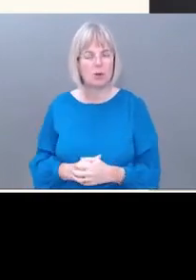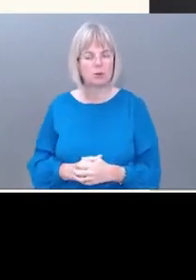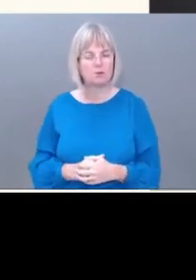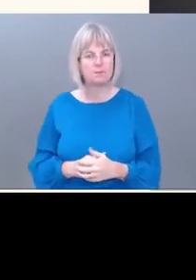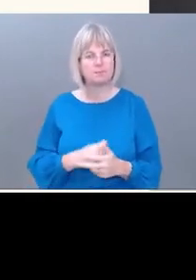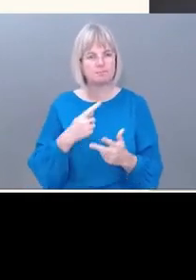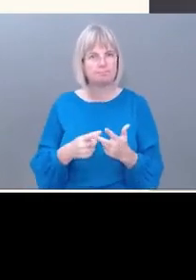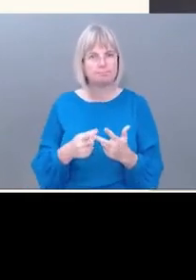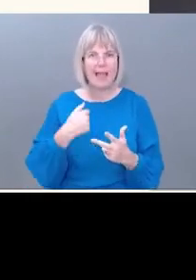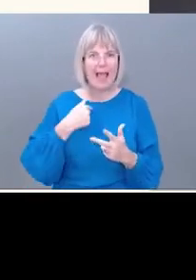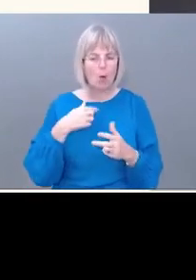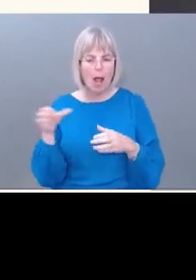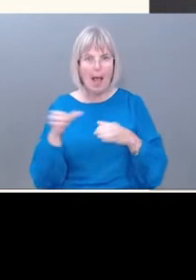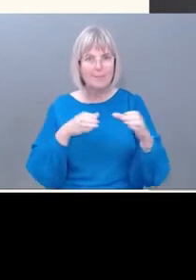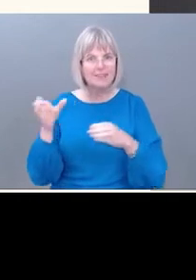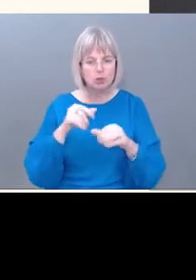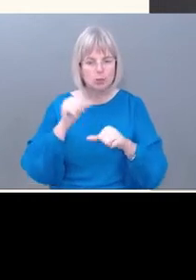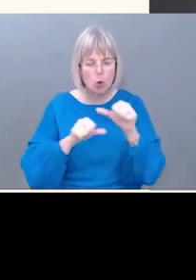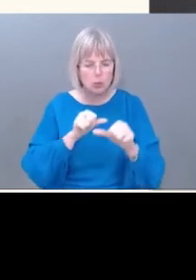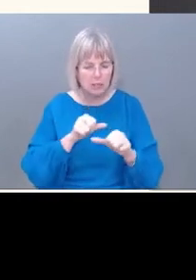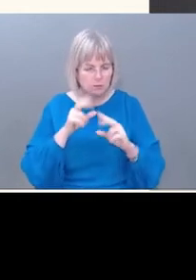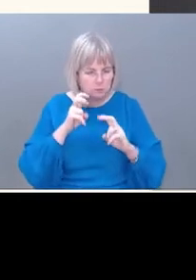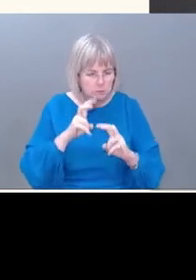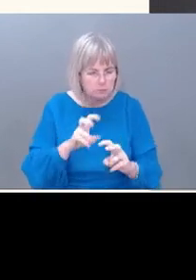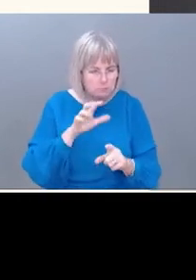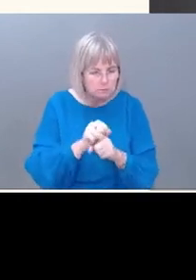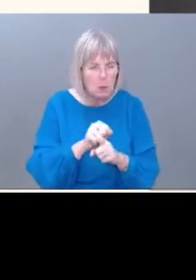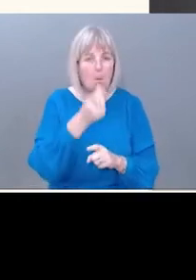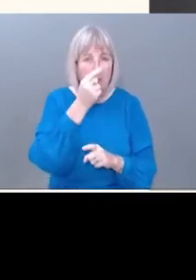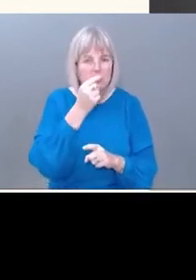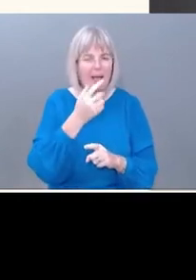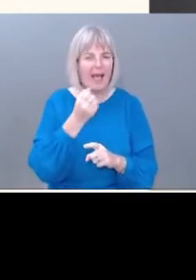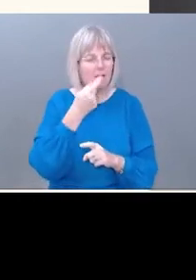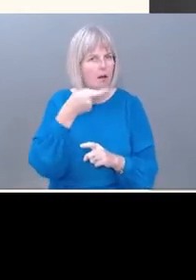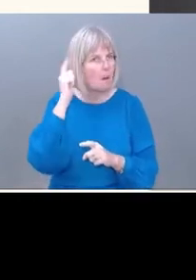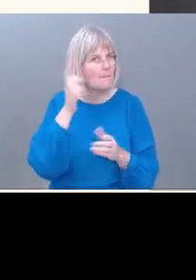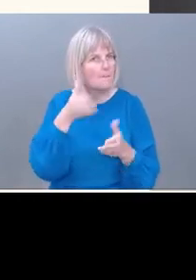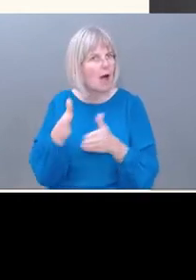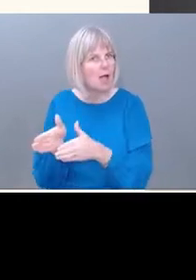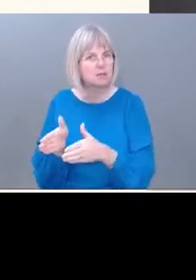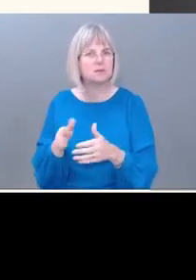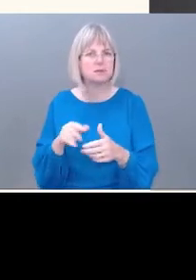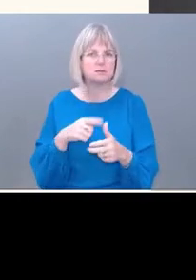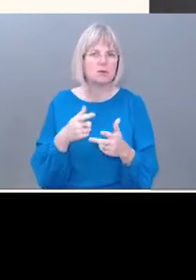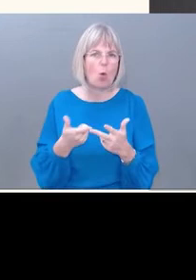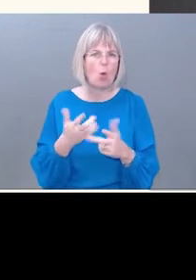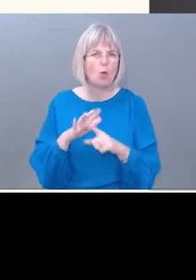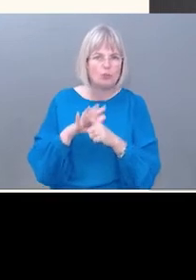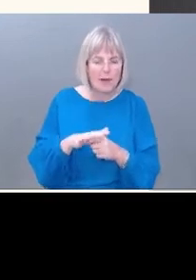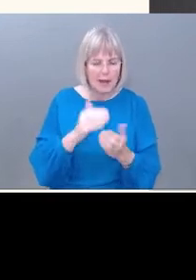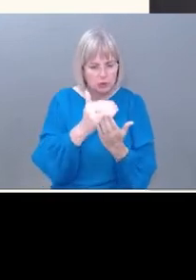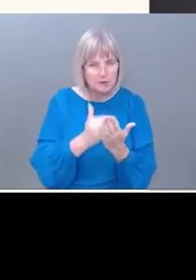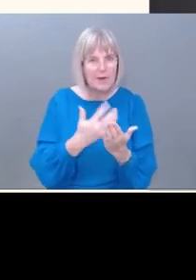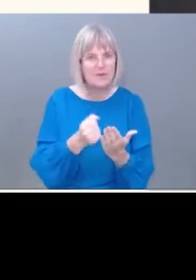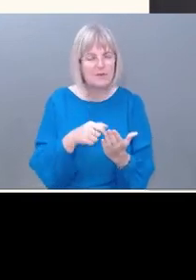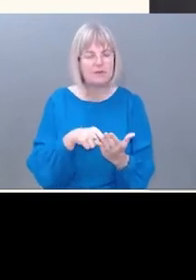there are points of bias or where there are potential obstacles. We've got some research underway to identify barriers and concerns that applicants